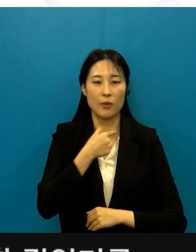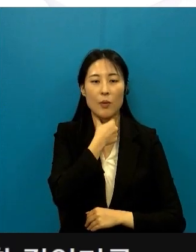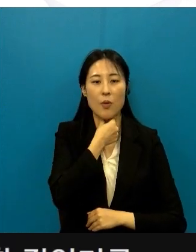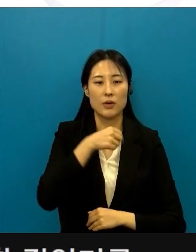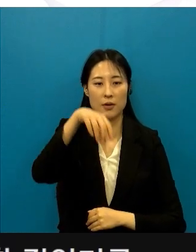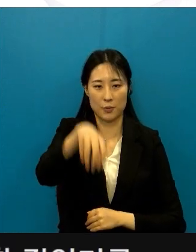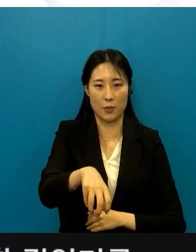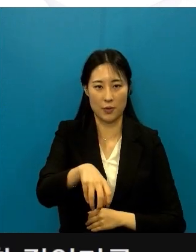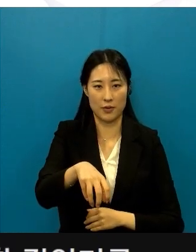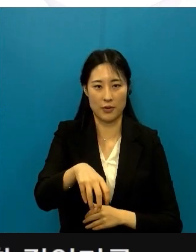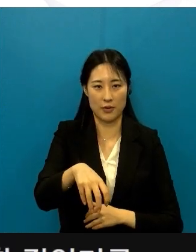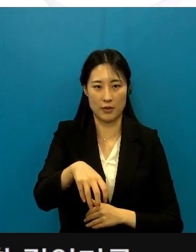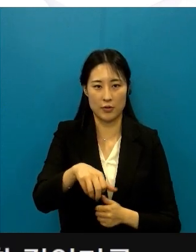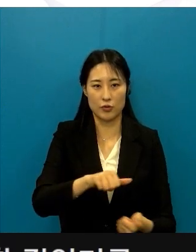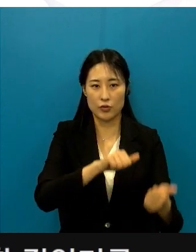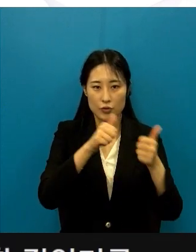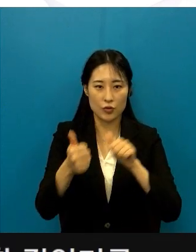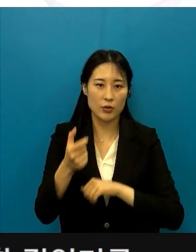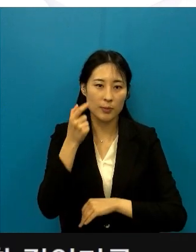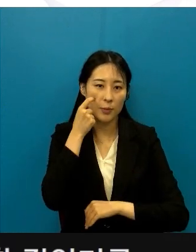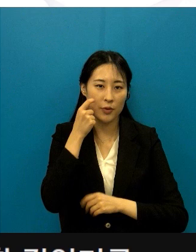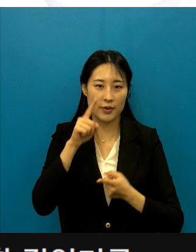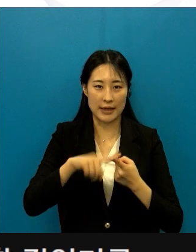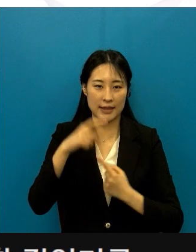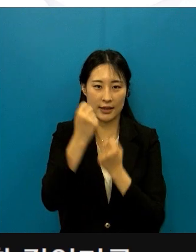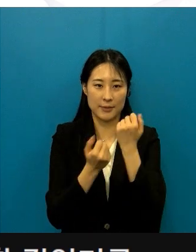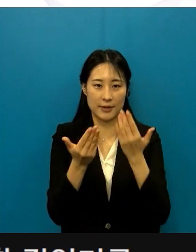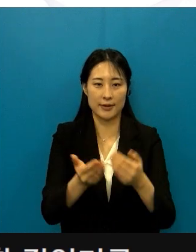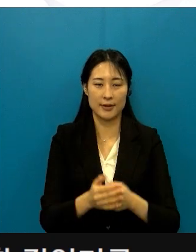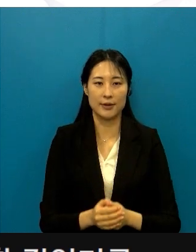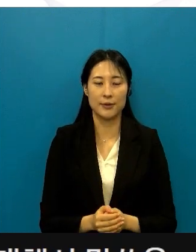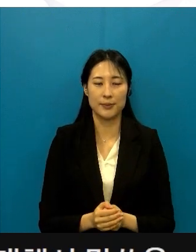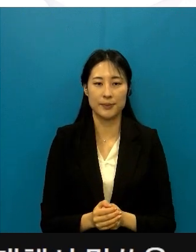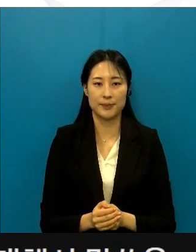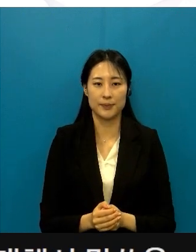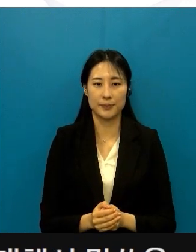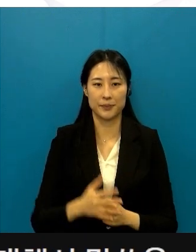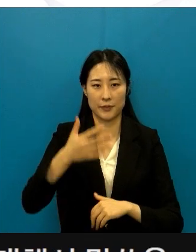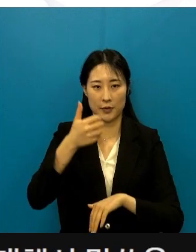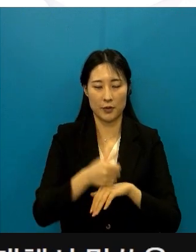about the hospice movement, the idea of a hospice.